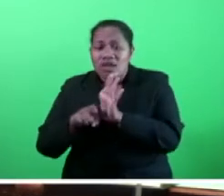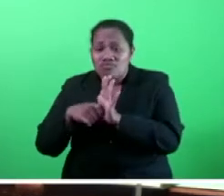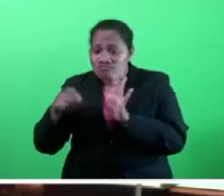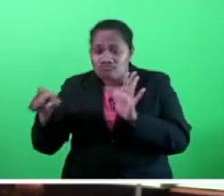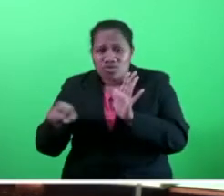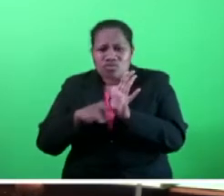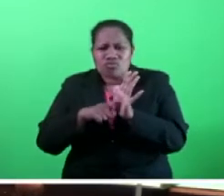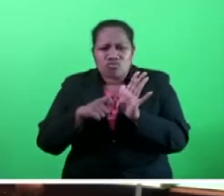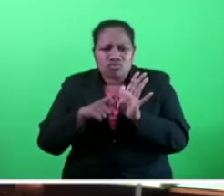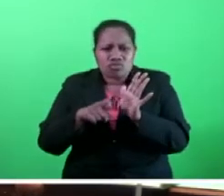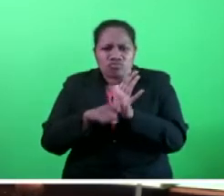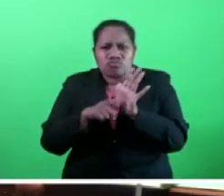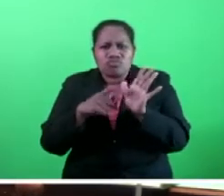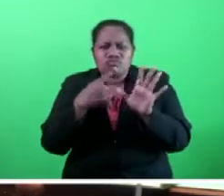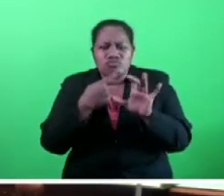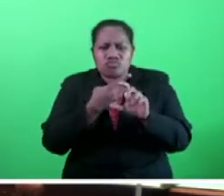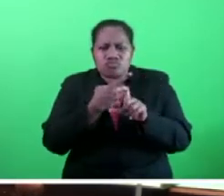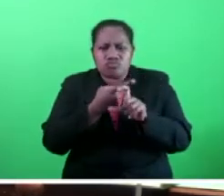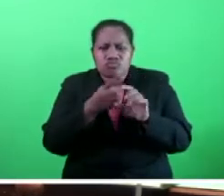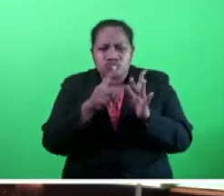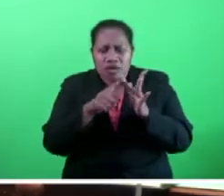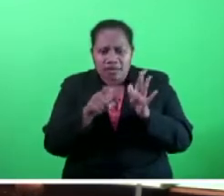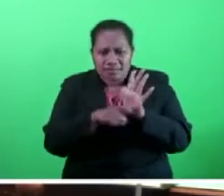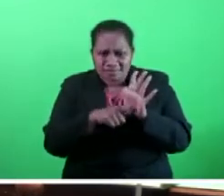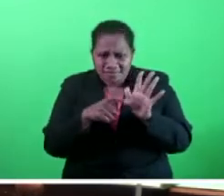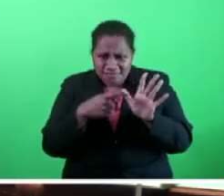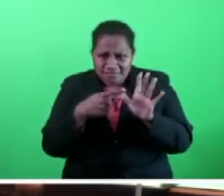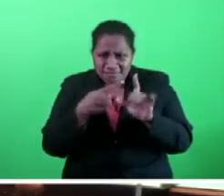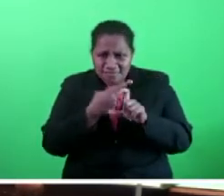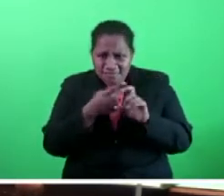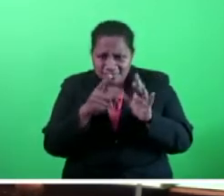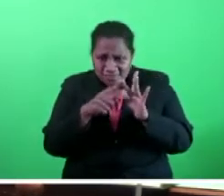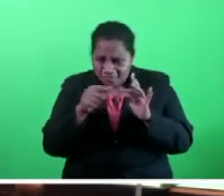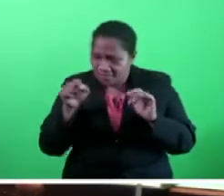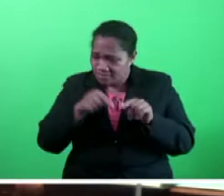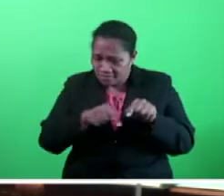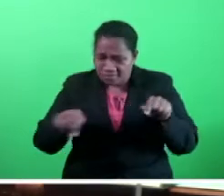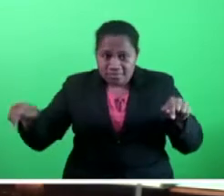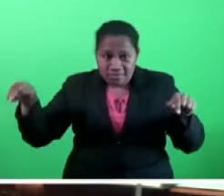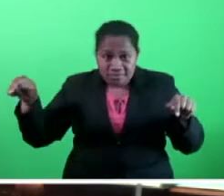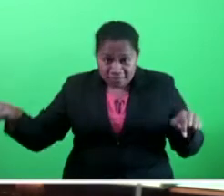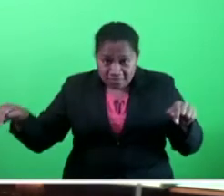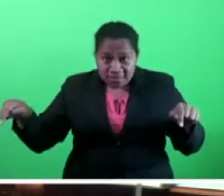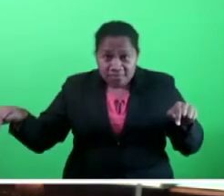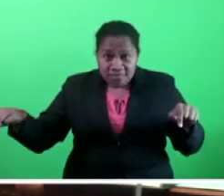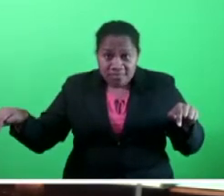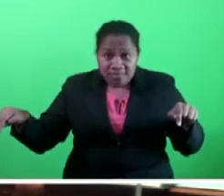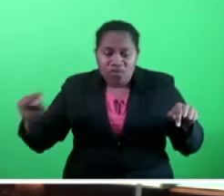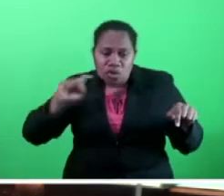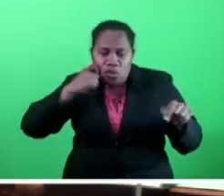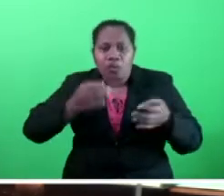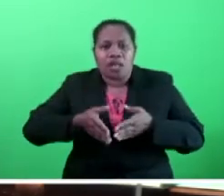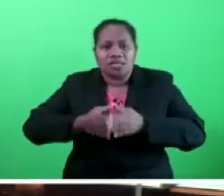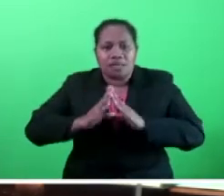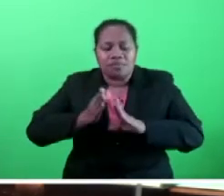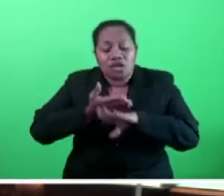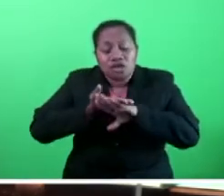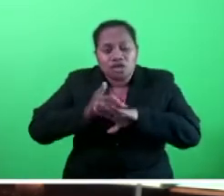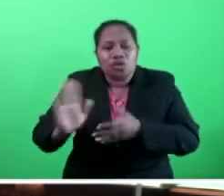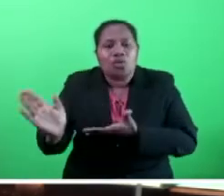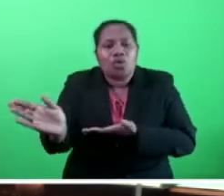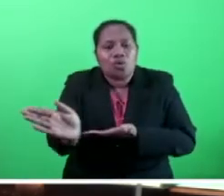collection center will be established. So there will be, this area from Wainimbuka to Rakiraki will be establishing a new collection